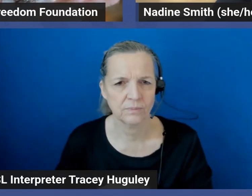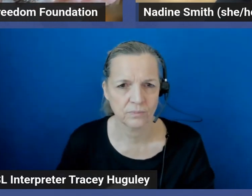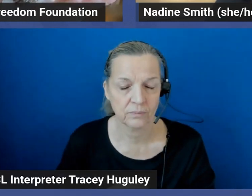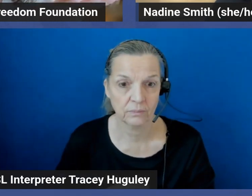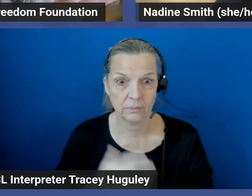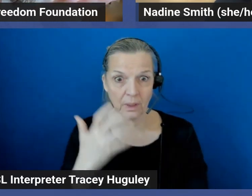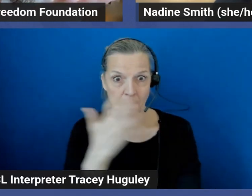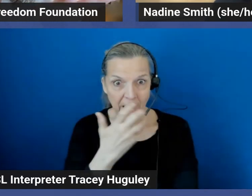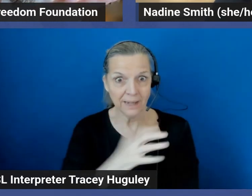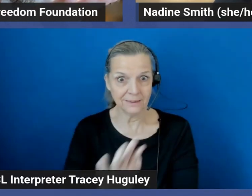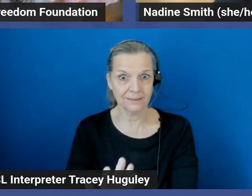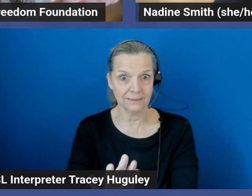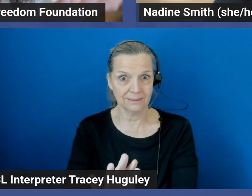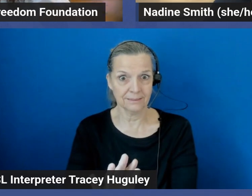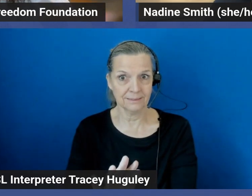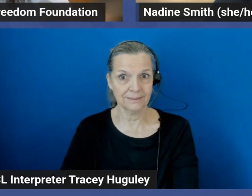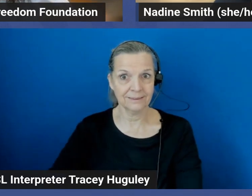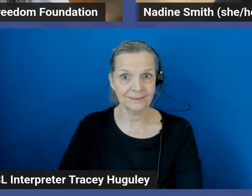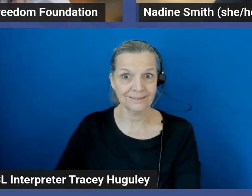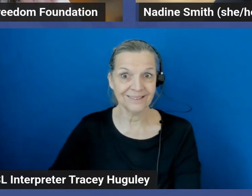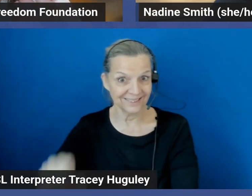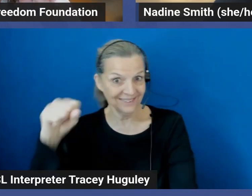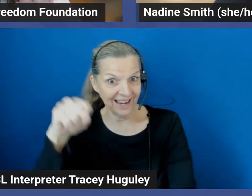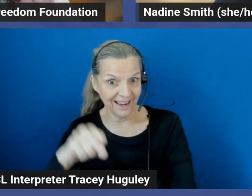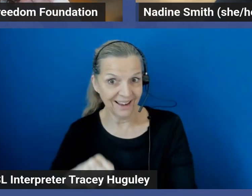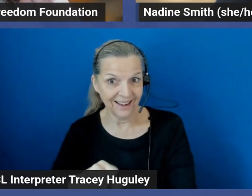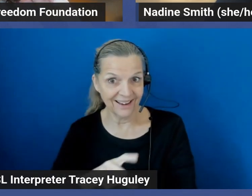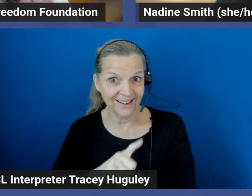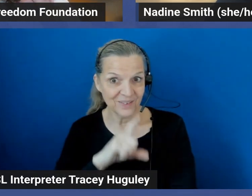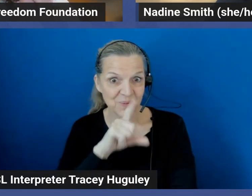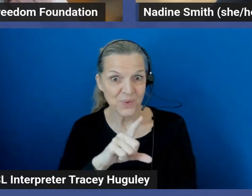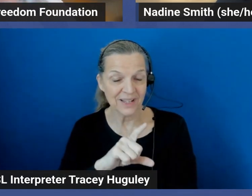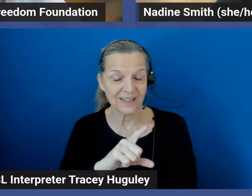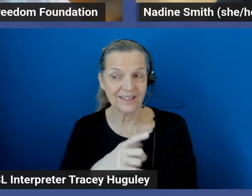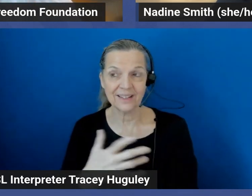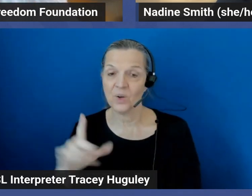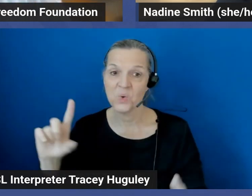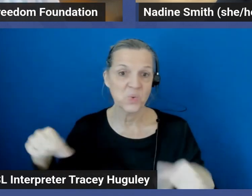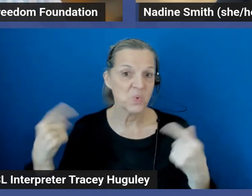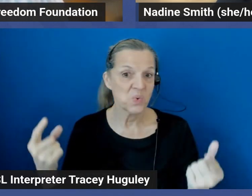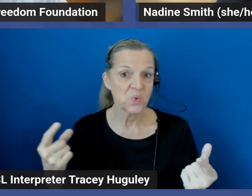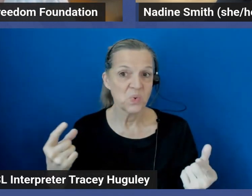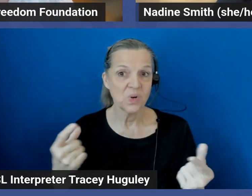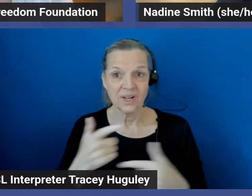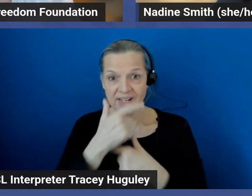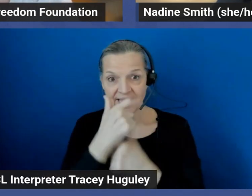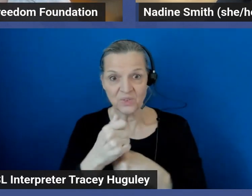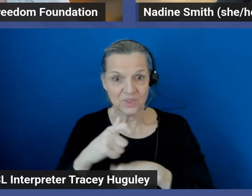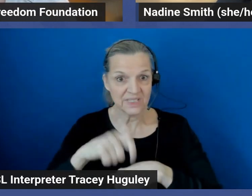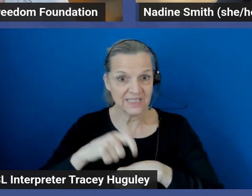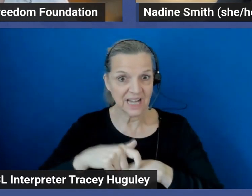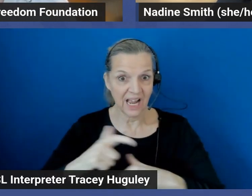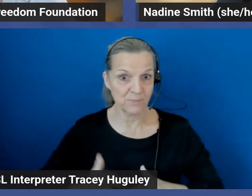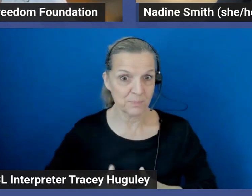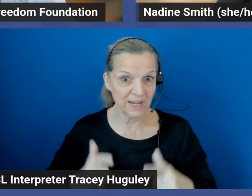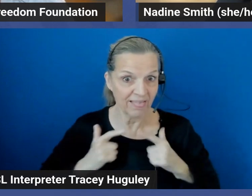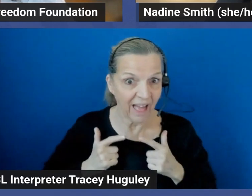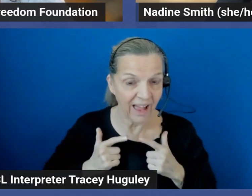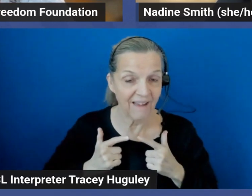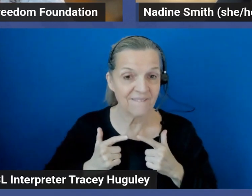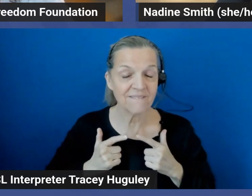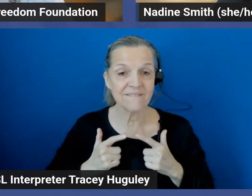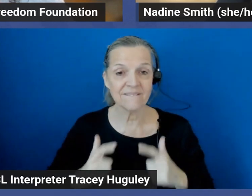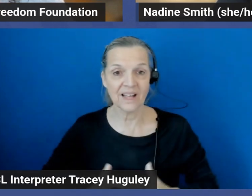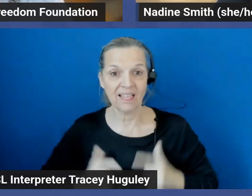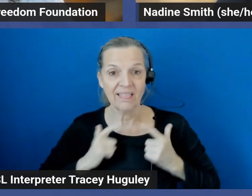That's amazing. Yeah, it has been a very interesting time to be alive, to live